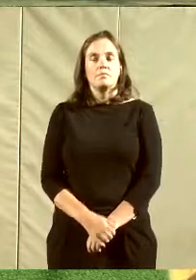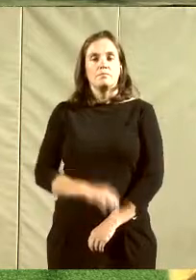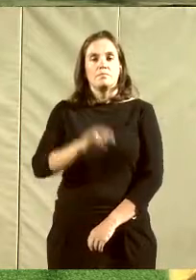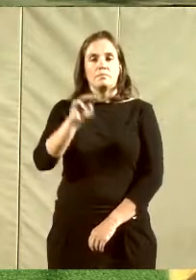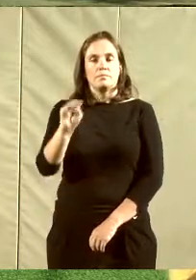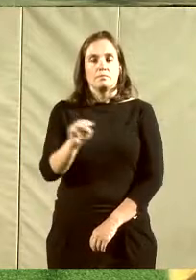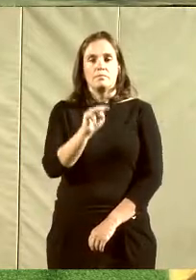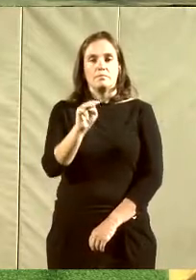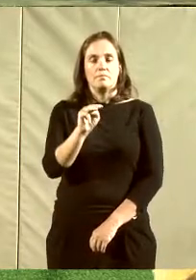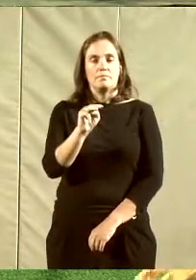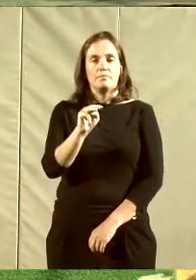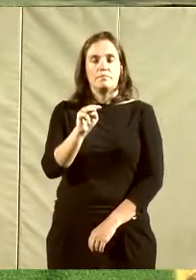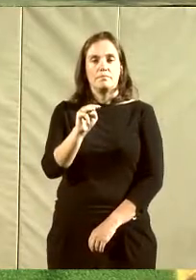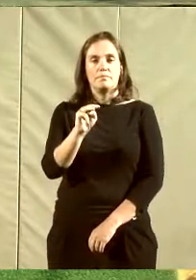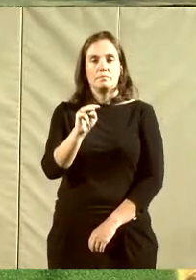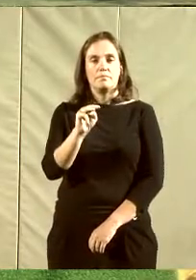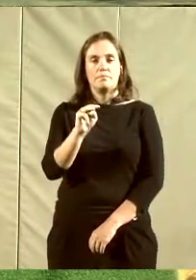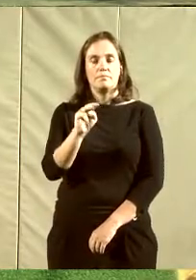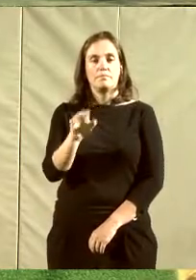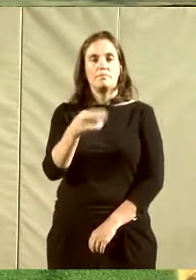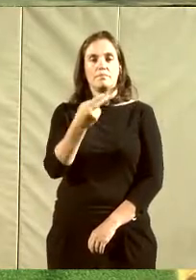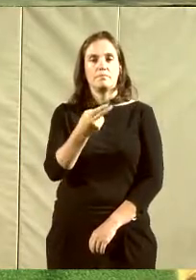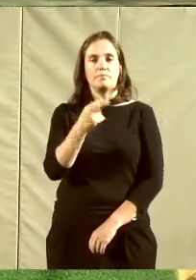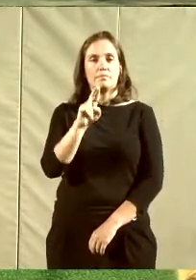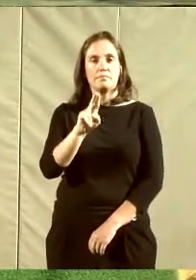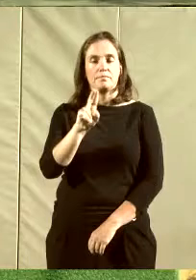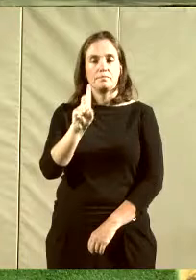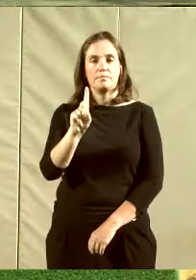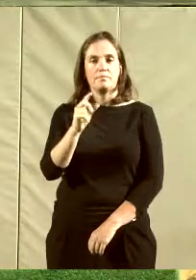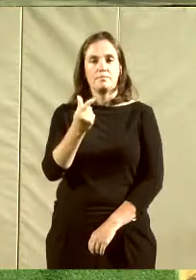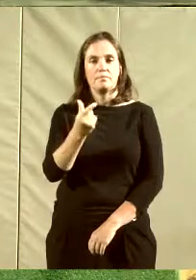Madeline Hester Bissell Hudgens.